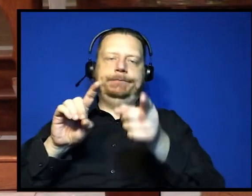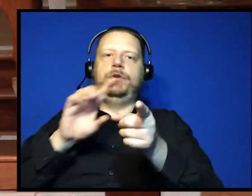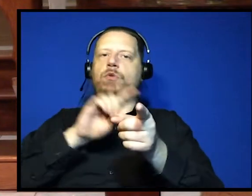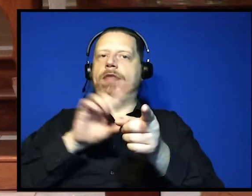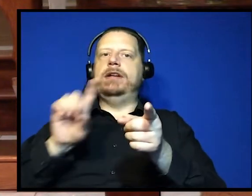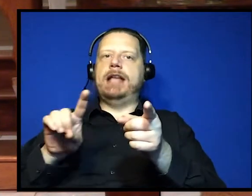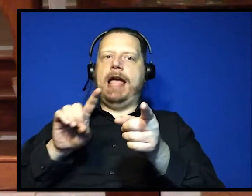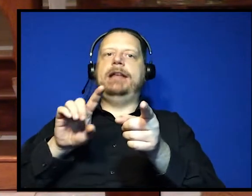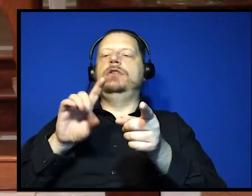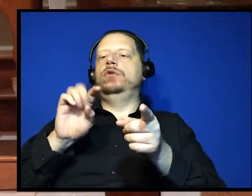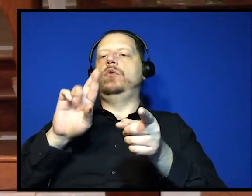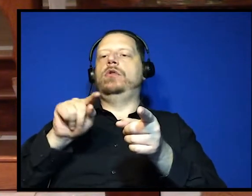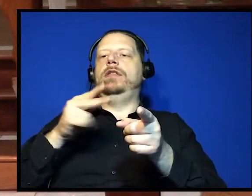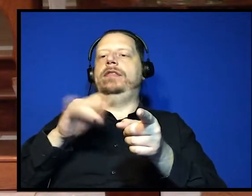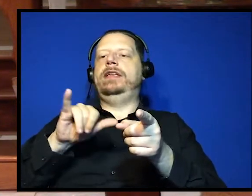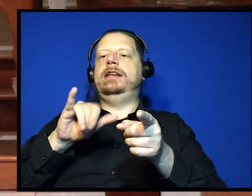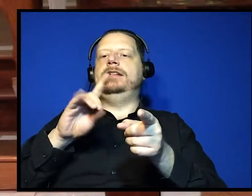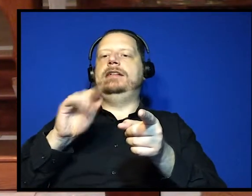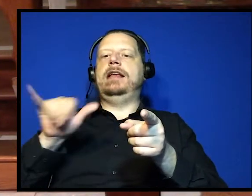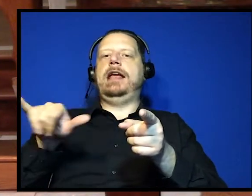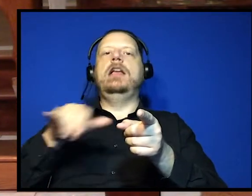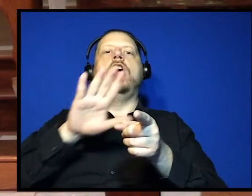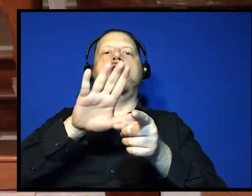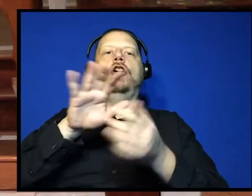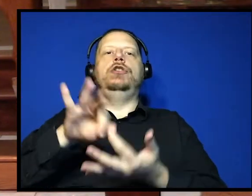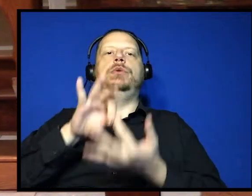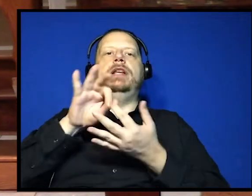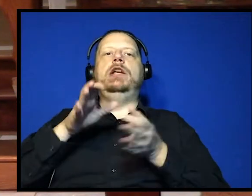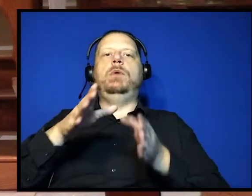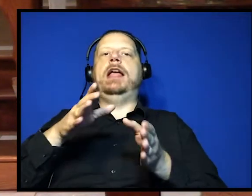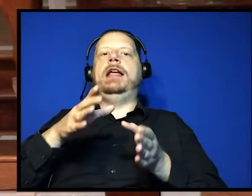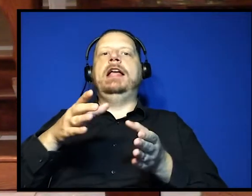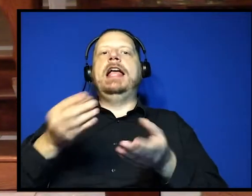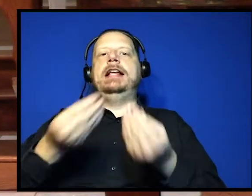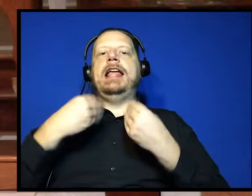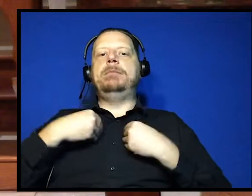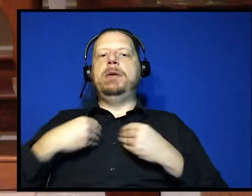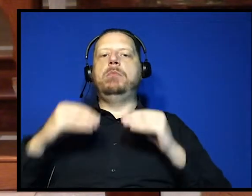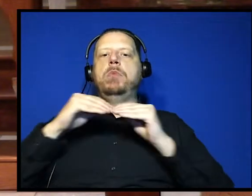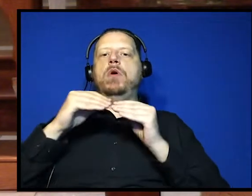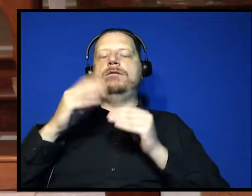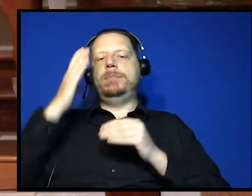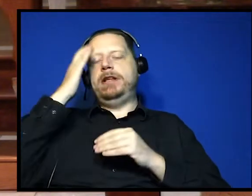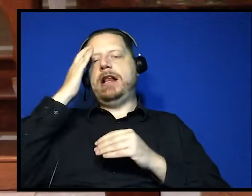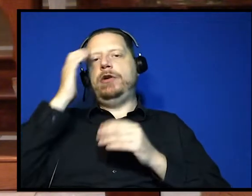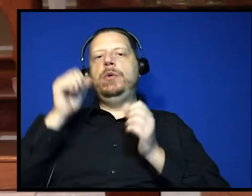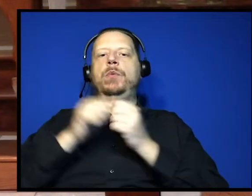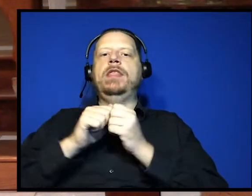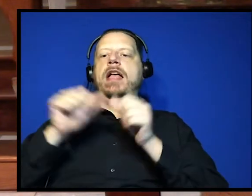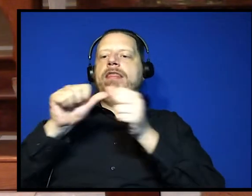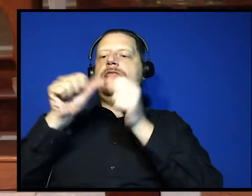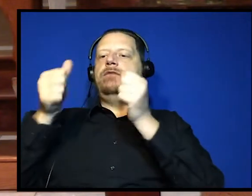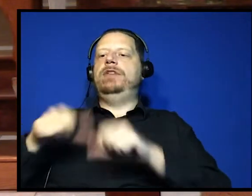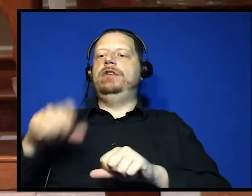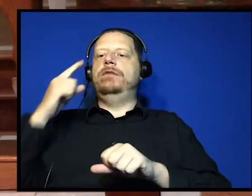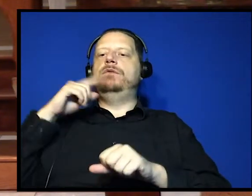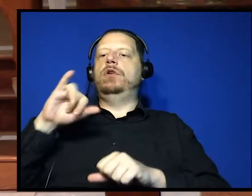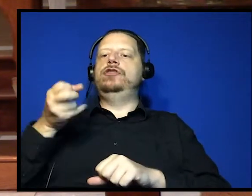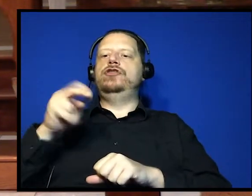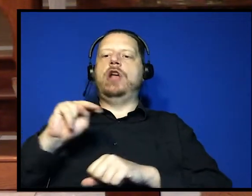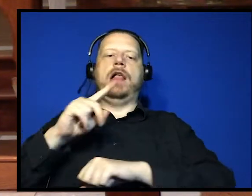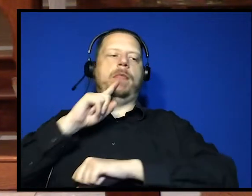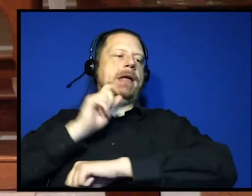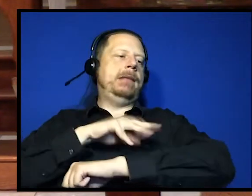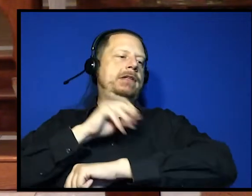in her unique way, made me more familiar with the figure of John